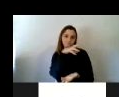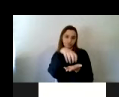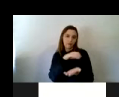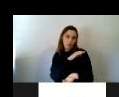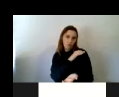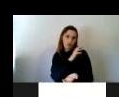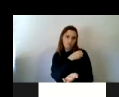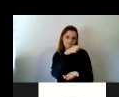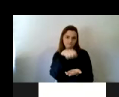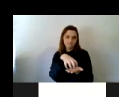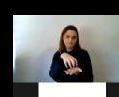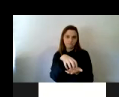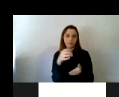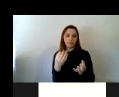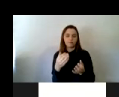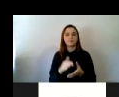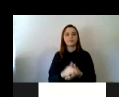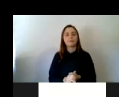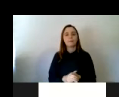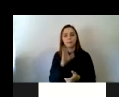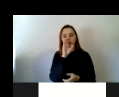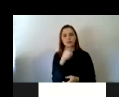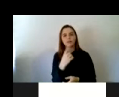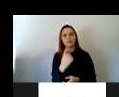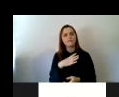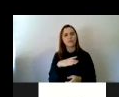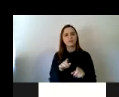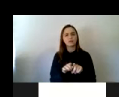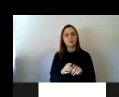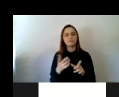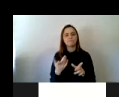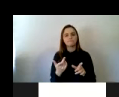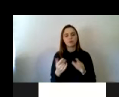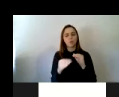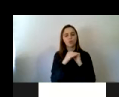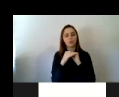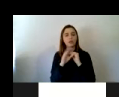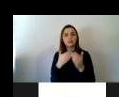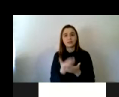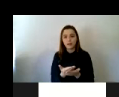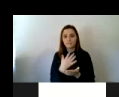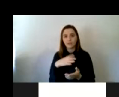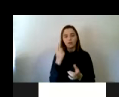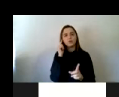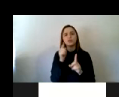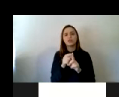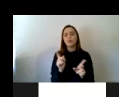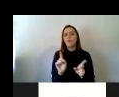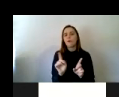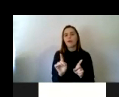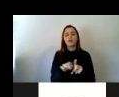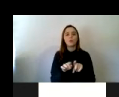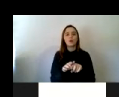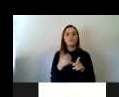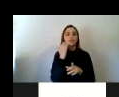If we want to further equality at the campus, the point is not trying to compensate